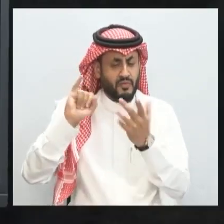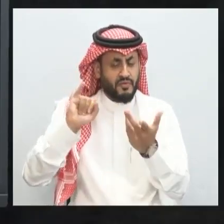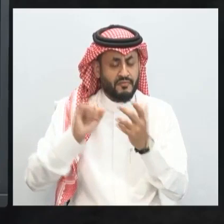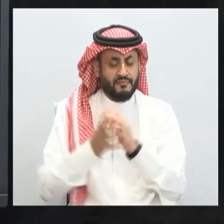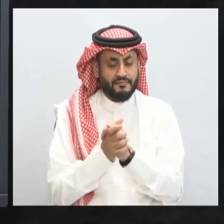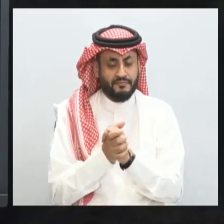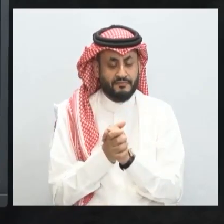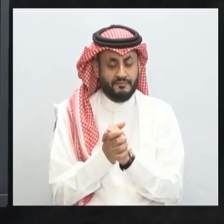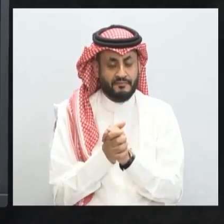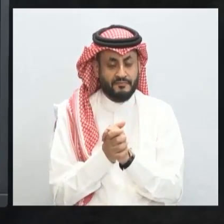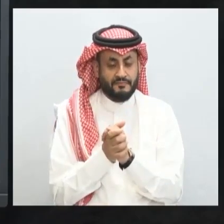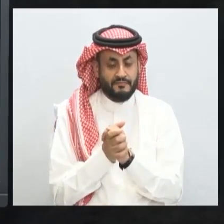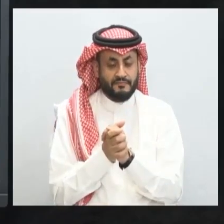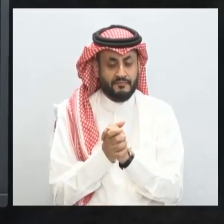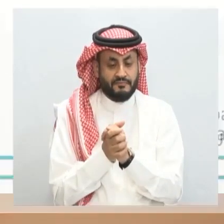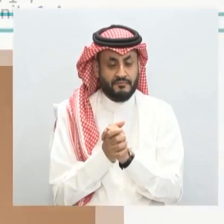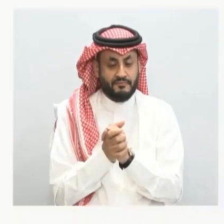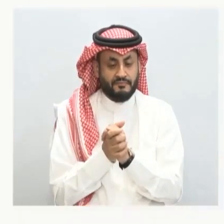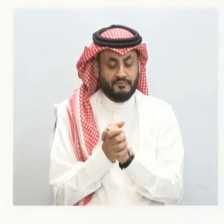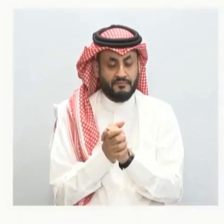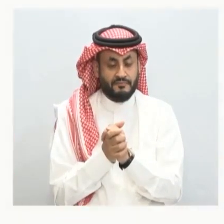it stands for.